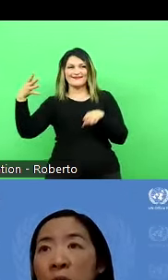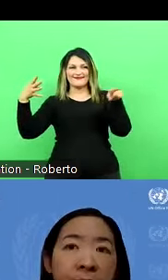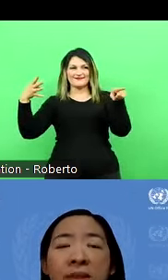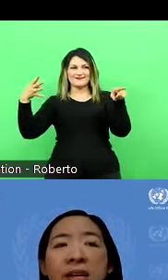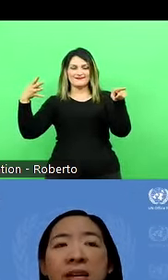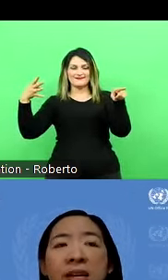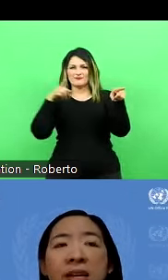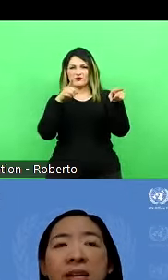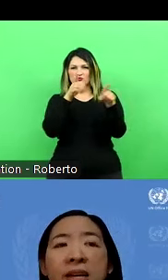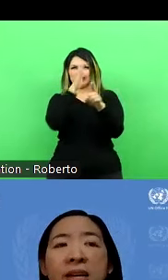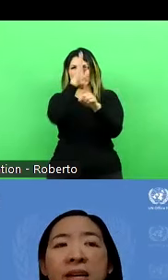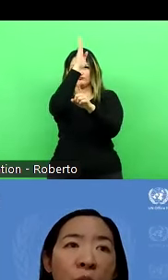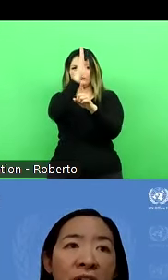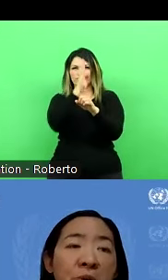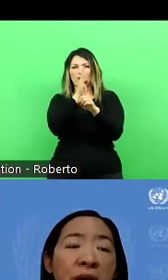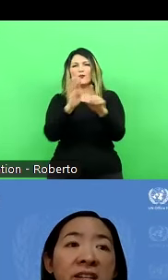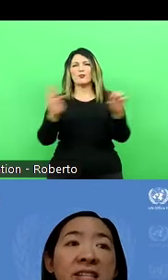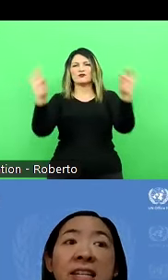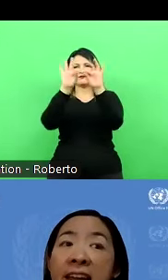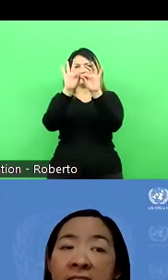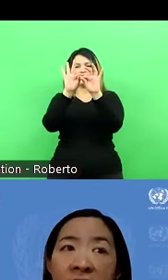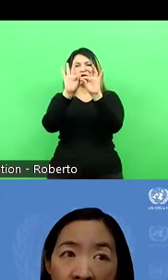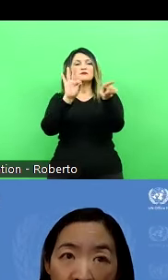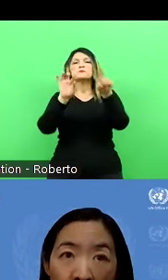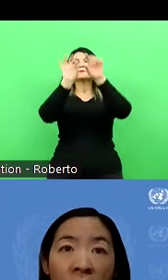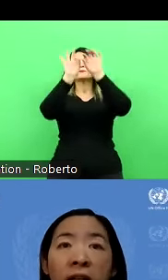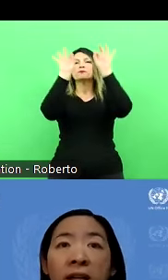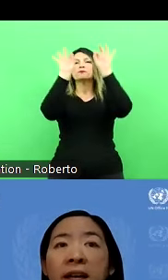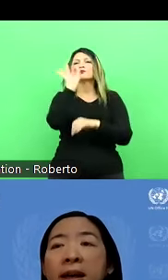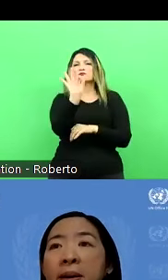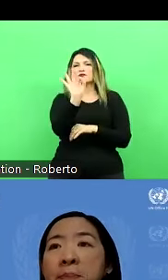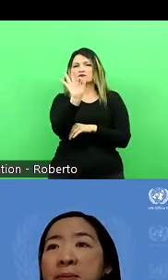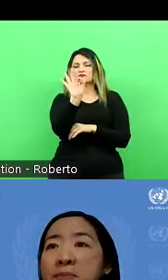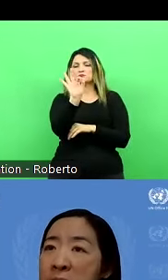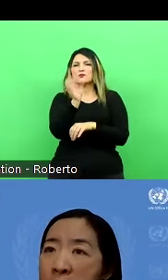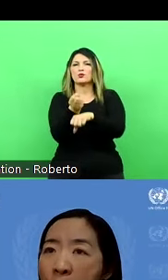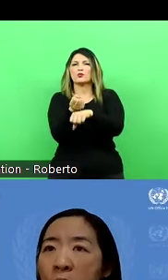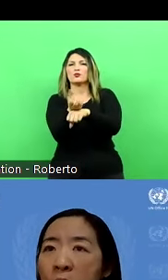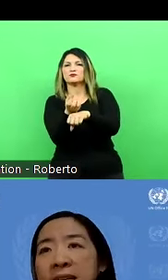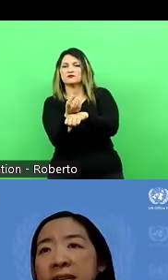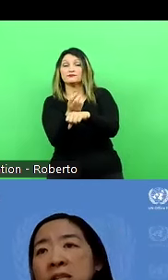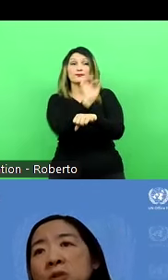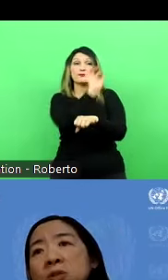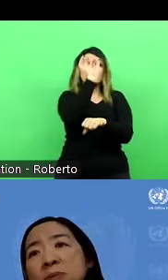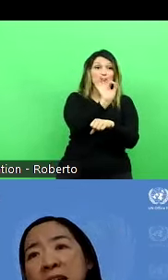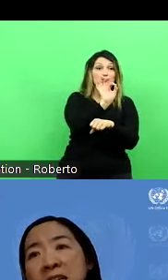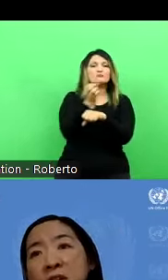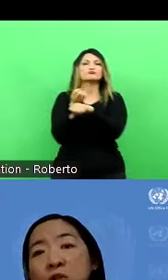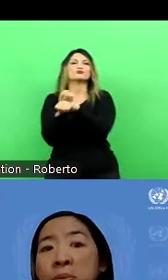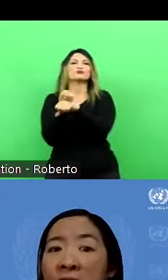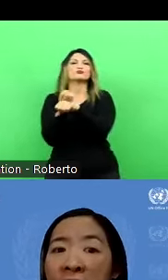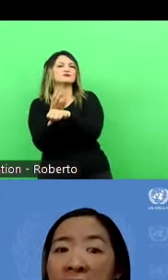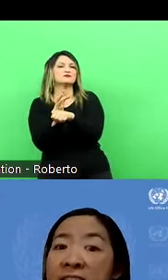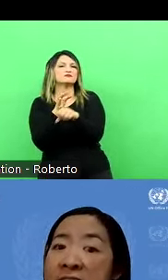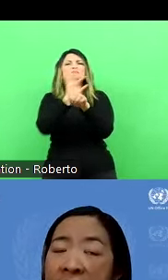what the question is asking. There is a space where you can select the score, but more importantly, there is also space for you